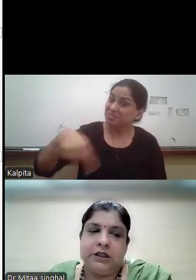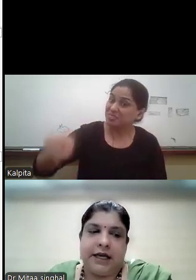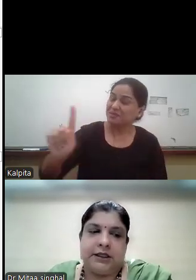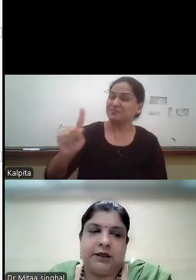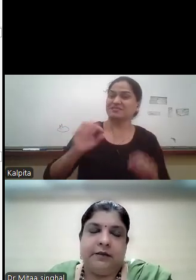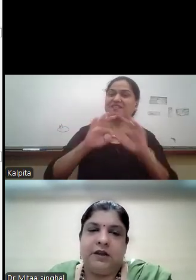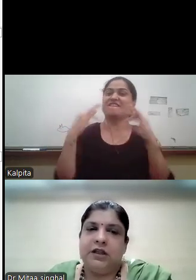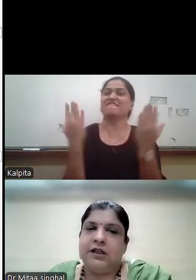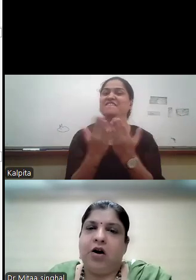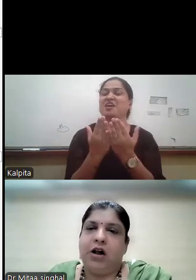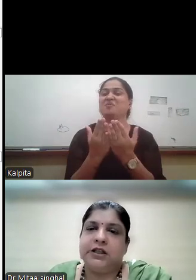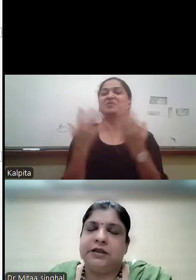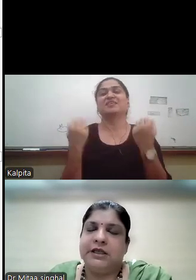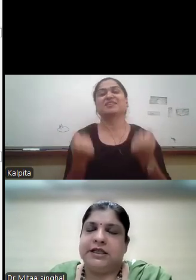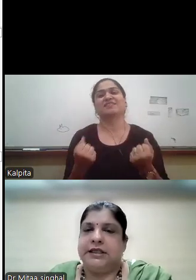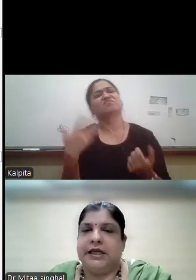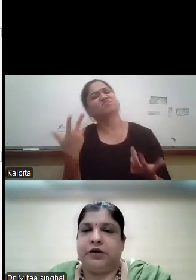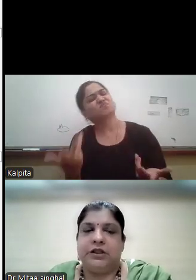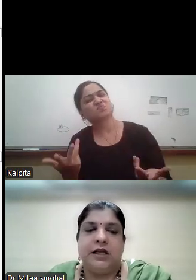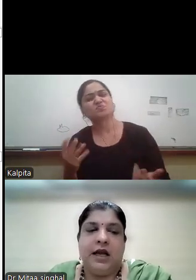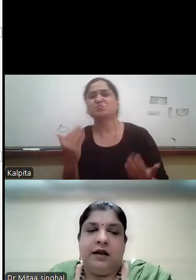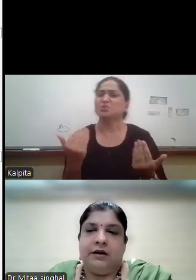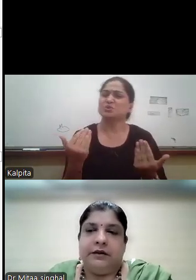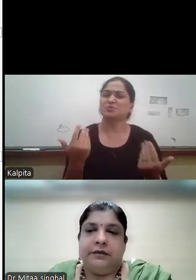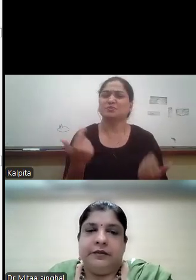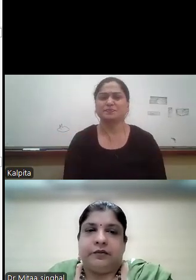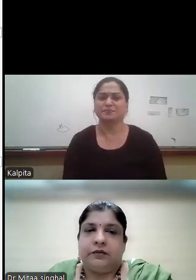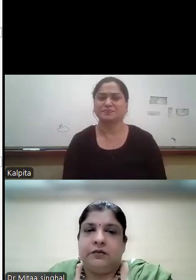the society. So these are all just misconceptions.